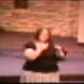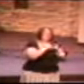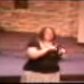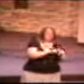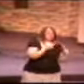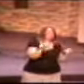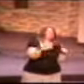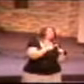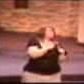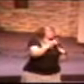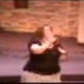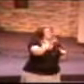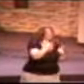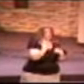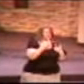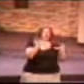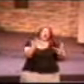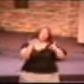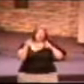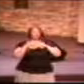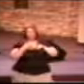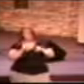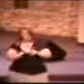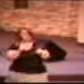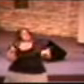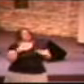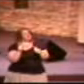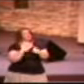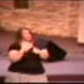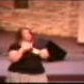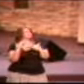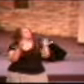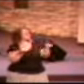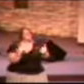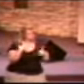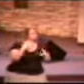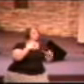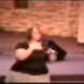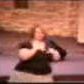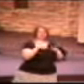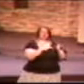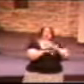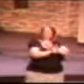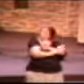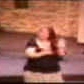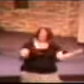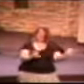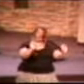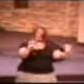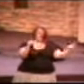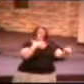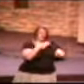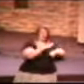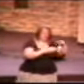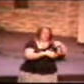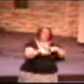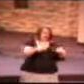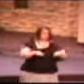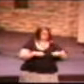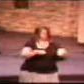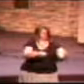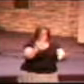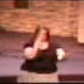but first let me do this. Jesus, I want to commit to you, but first let me do this. Listen, Jesus says, no one who puts a hand to the plow